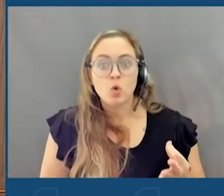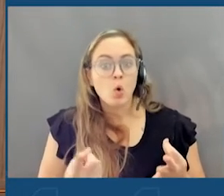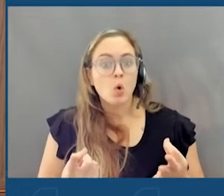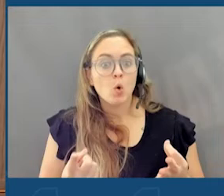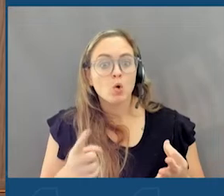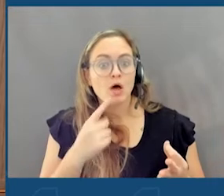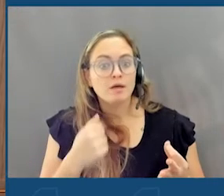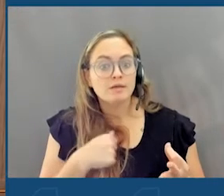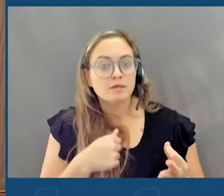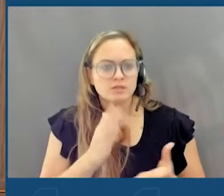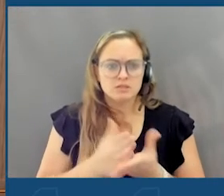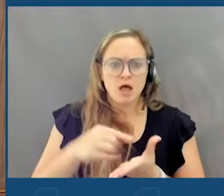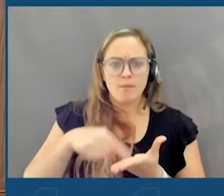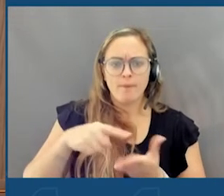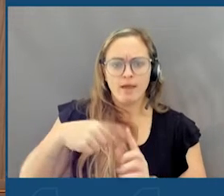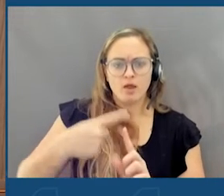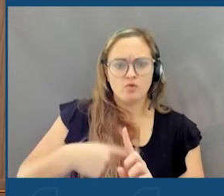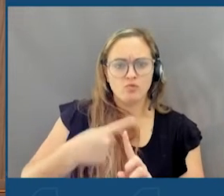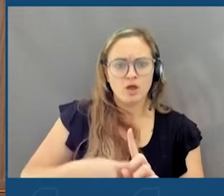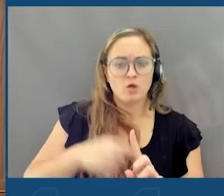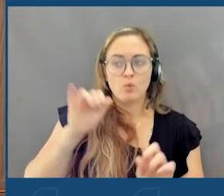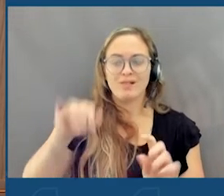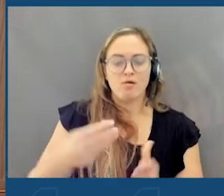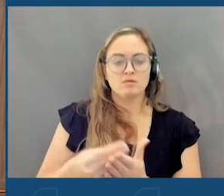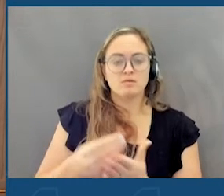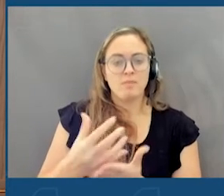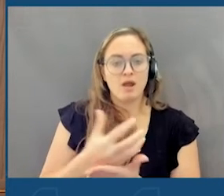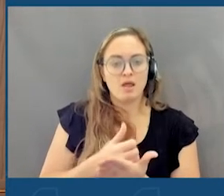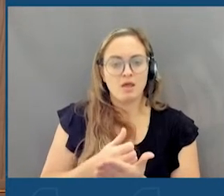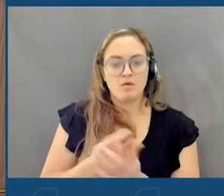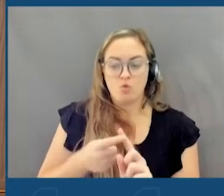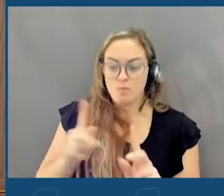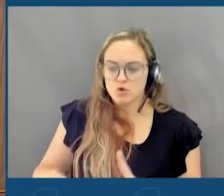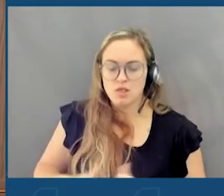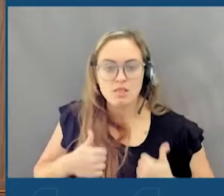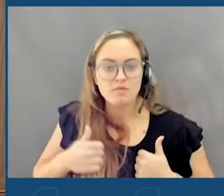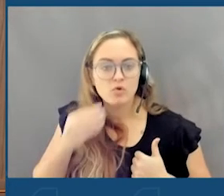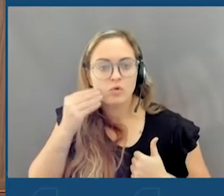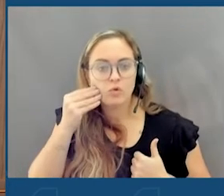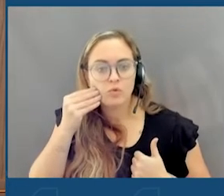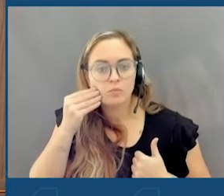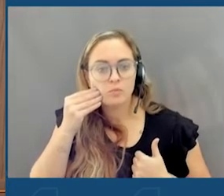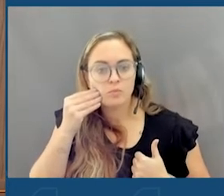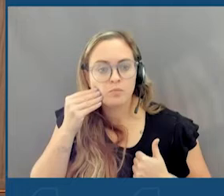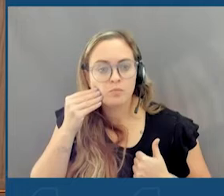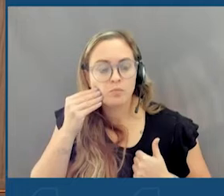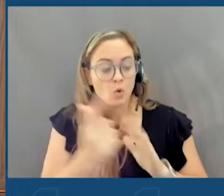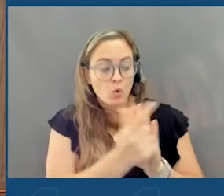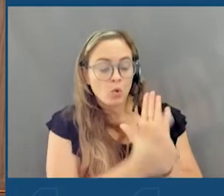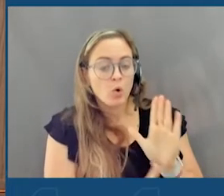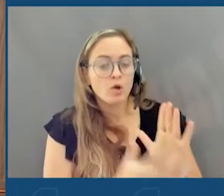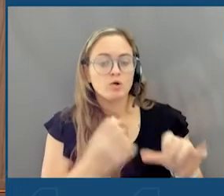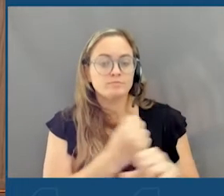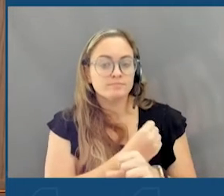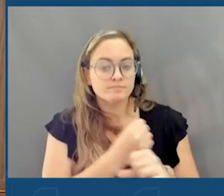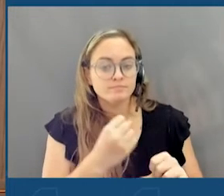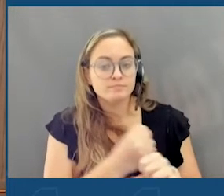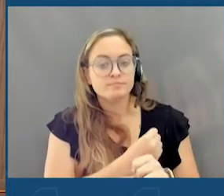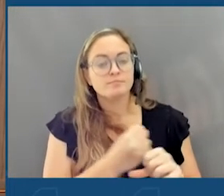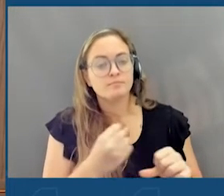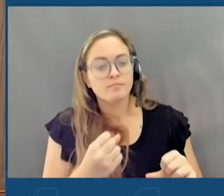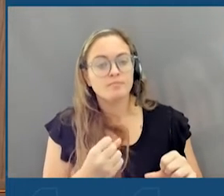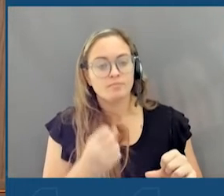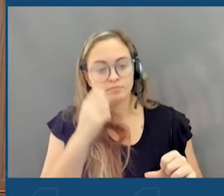rent, so we lost that income. Our lawyers fought for months just